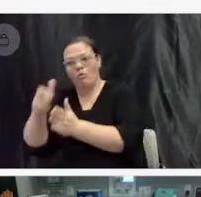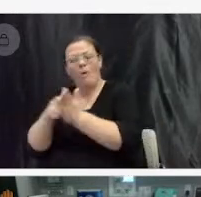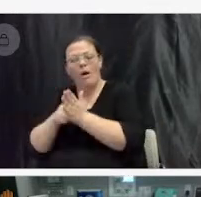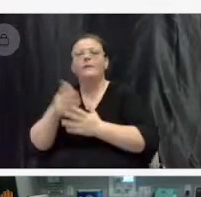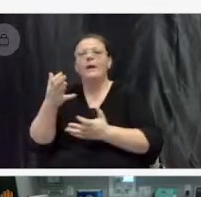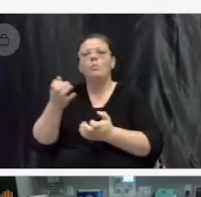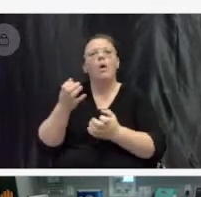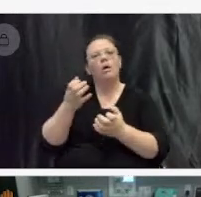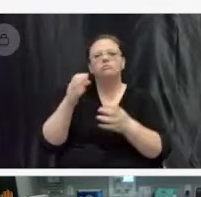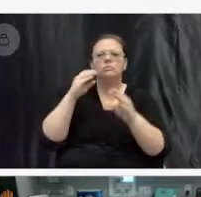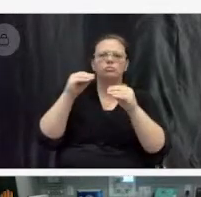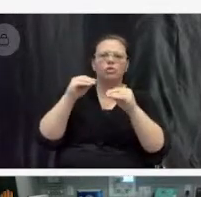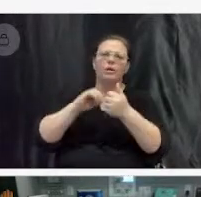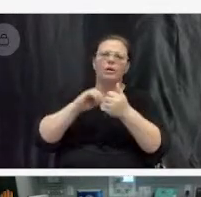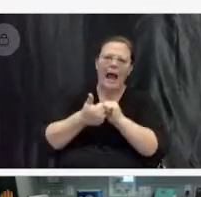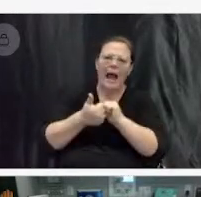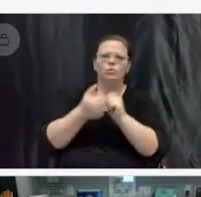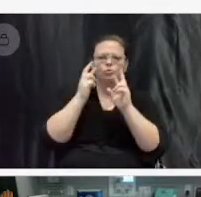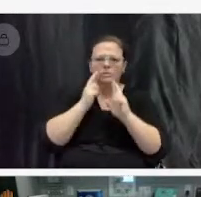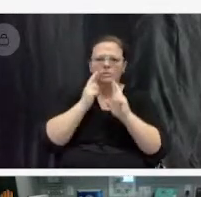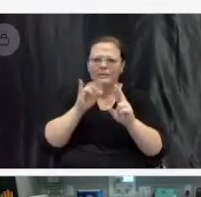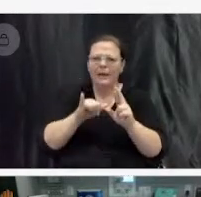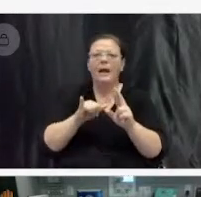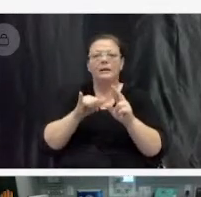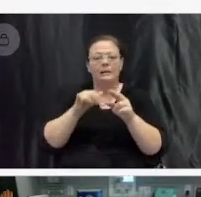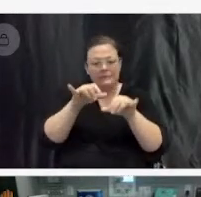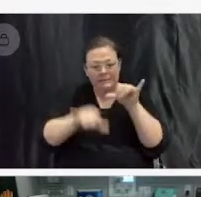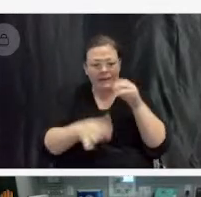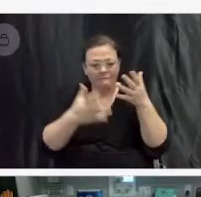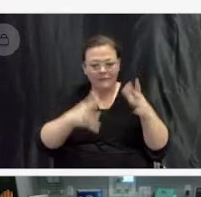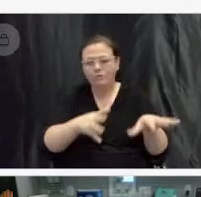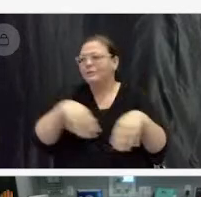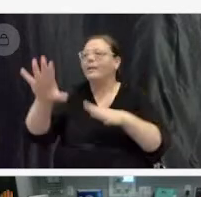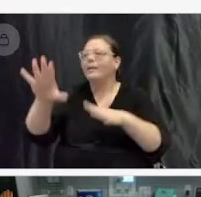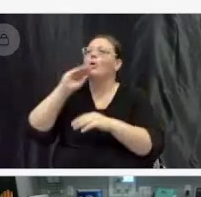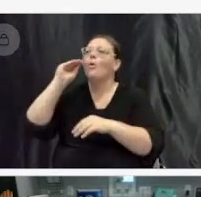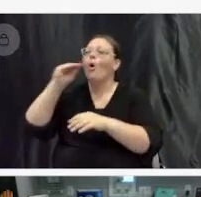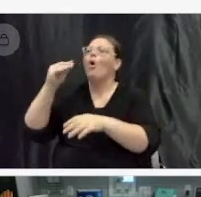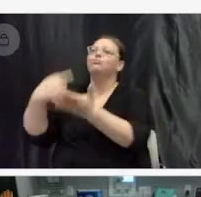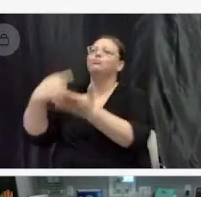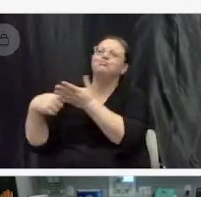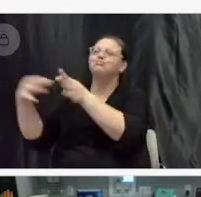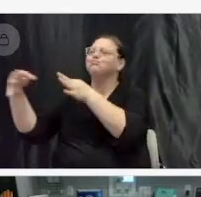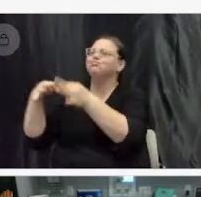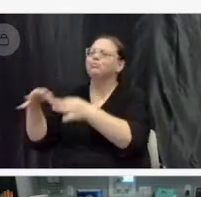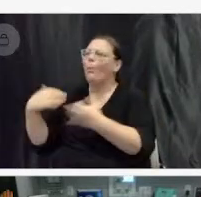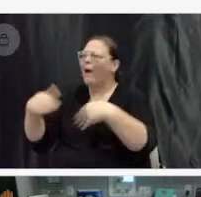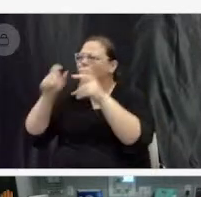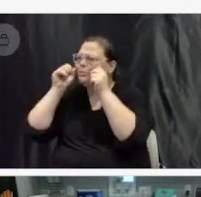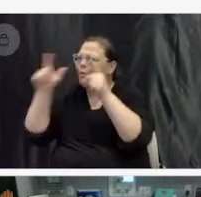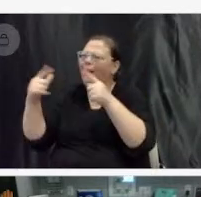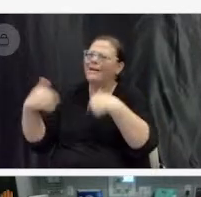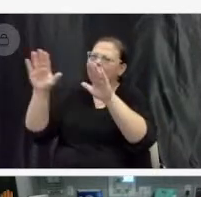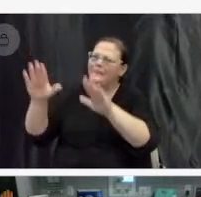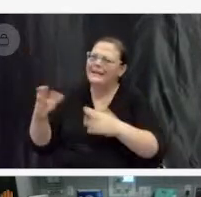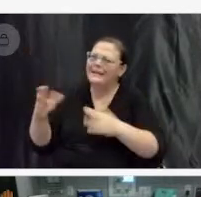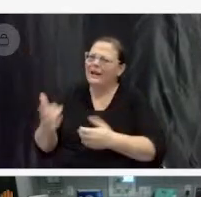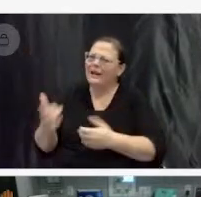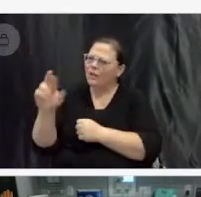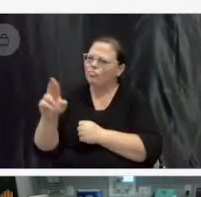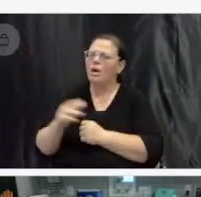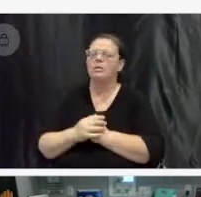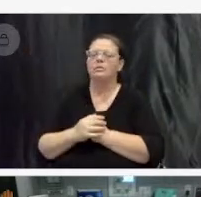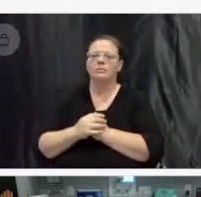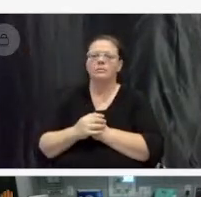neighborhood and home, and then after their stay, they go home and talk about how amazing and surprised they were by their experience in Little Rock.